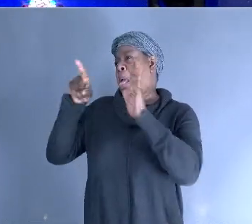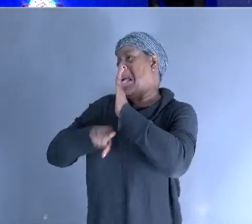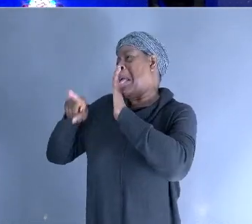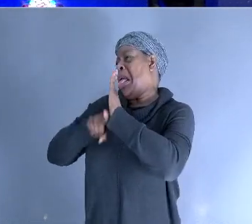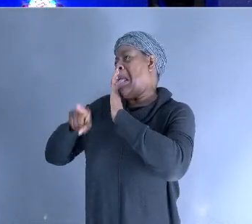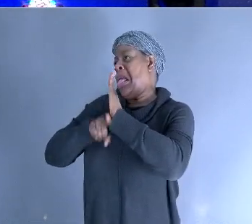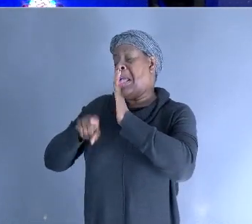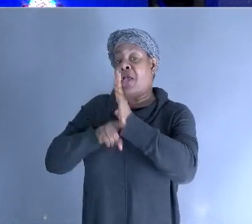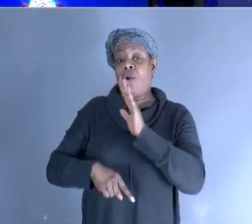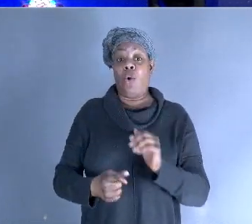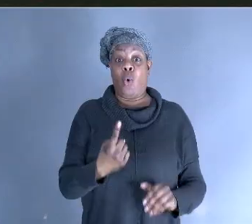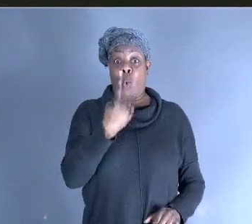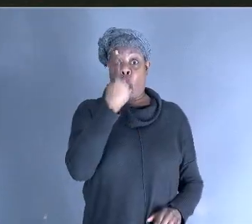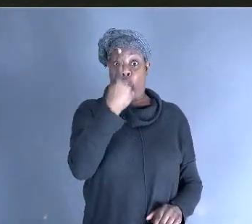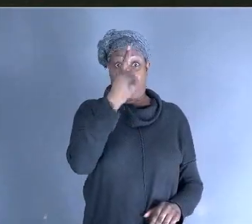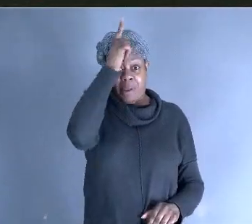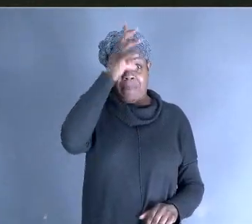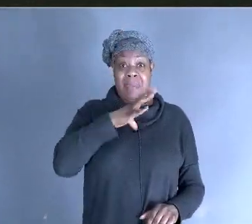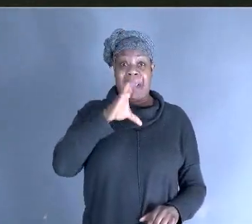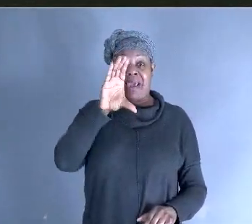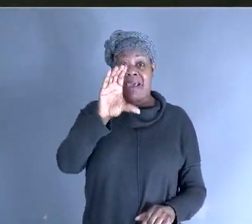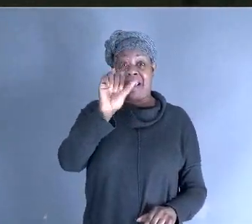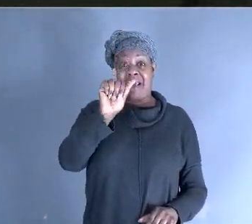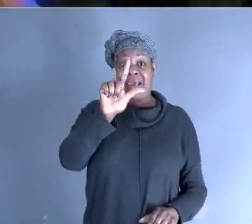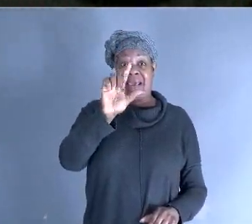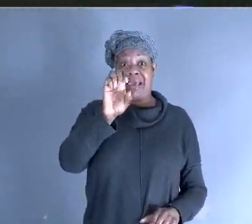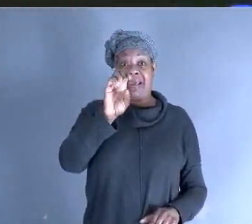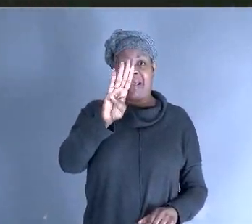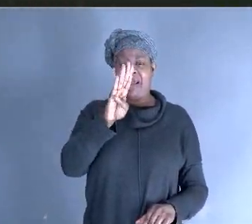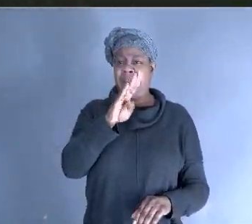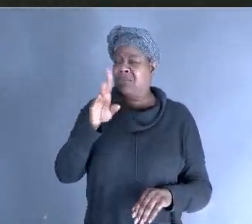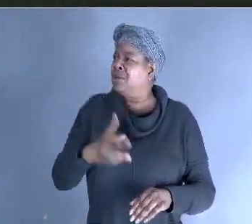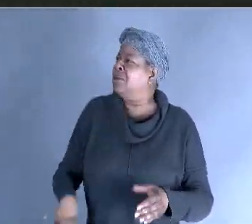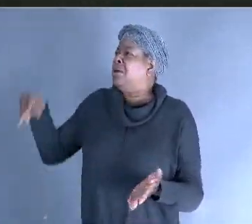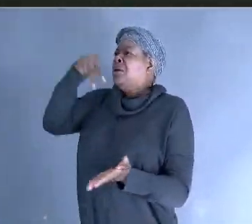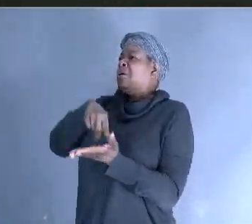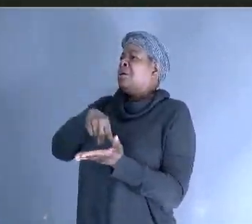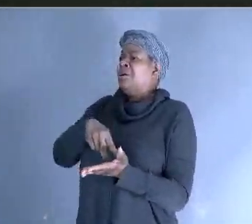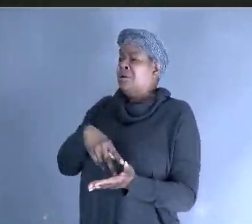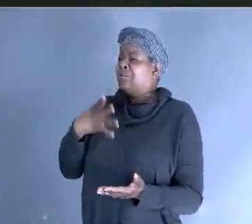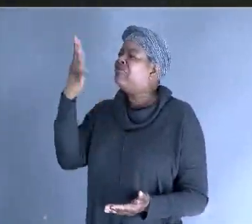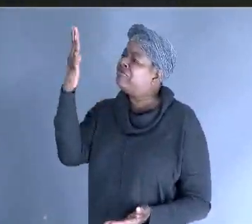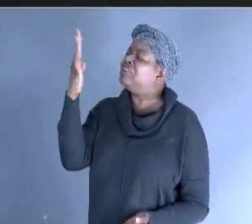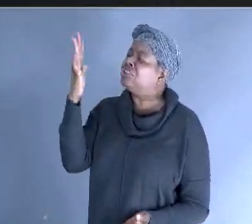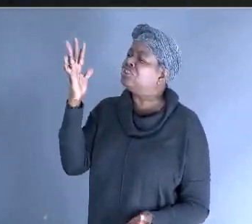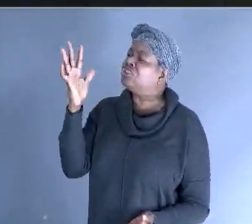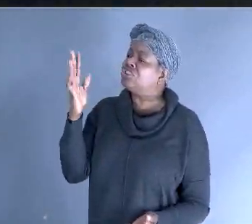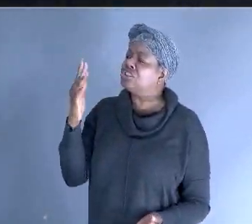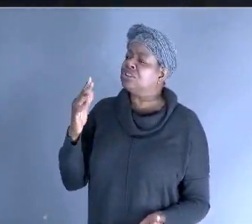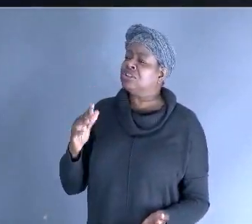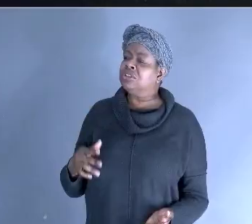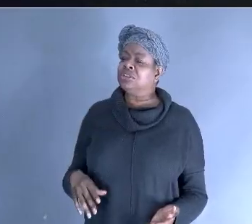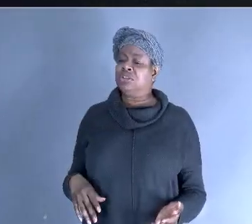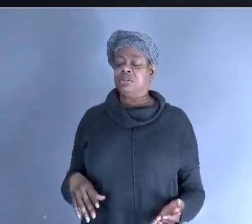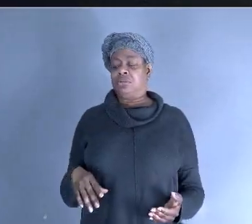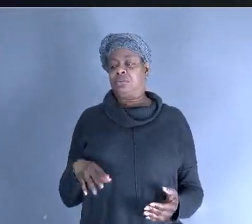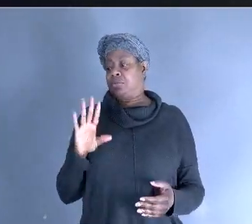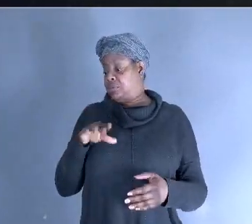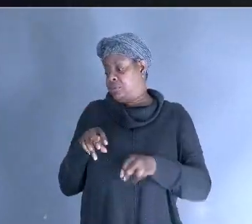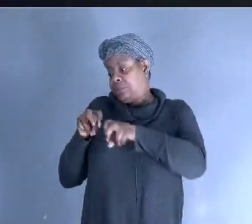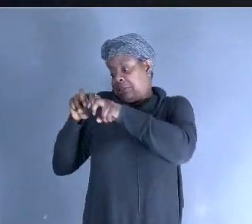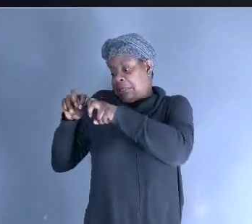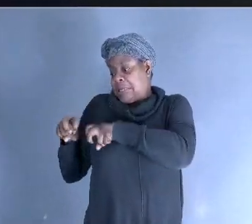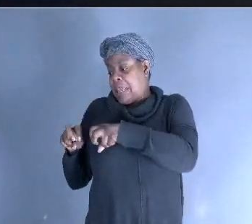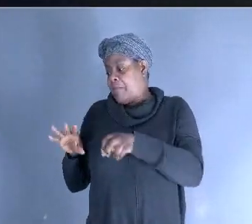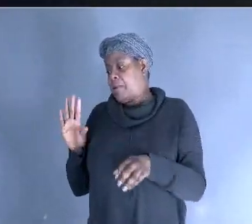shut up. Can you turn to your neighbor and say, I'm sorry. I'm about to tell you to shut up. Turn to your neighbor and say, I'm sorry. And just especially